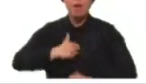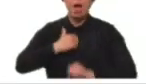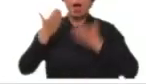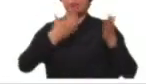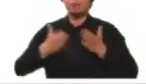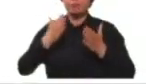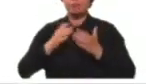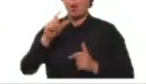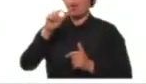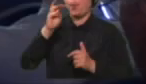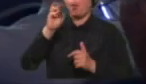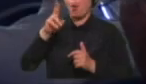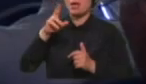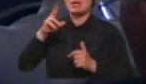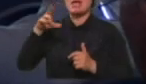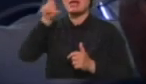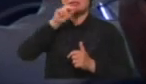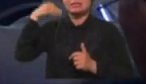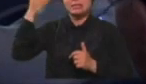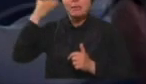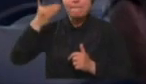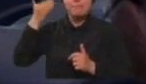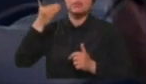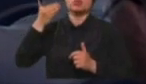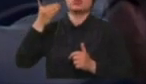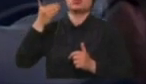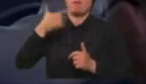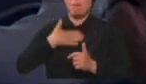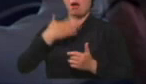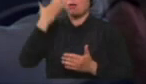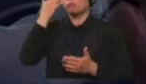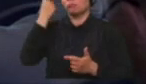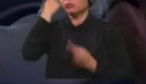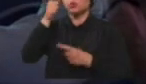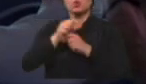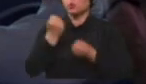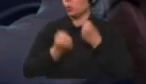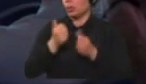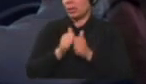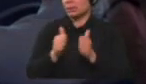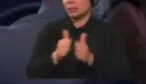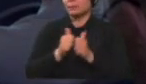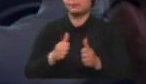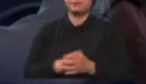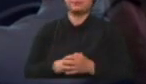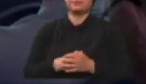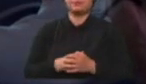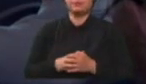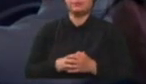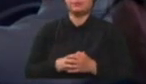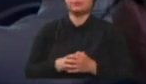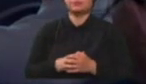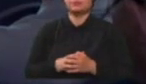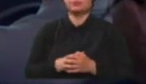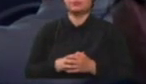I began to think about what carries power in the human experience, and especially also meaning, and that's stories. So with